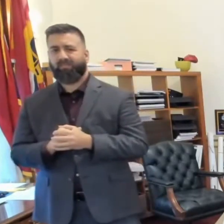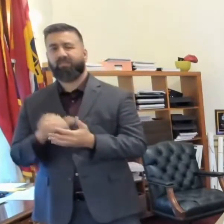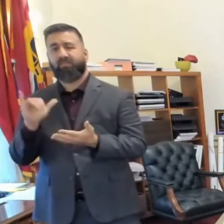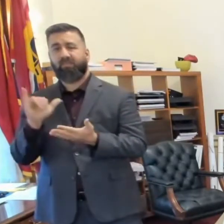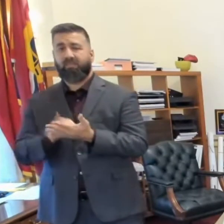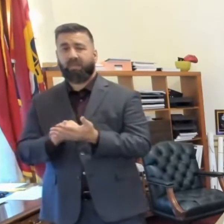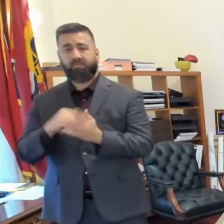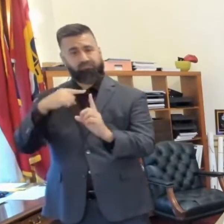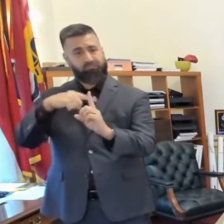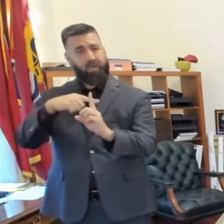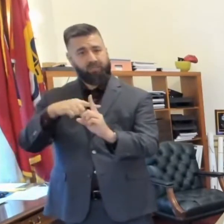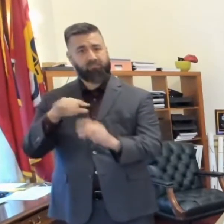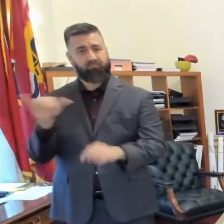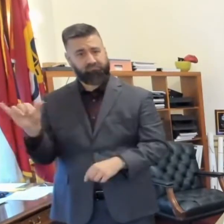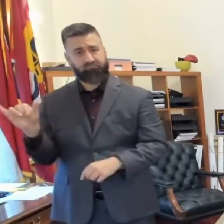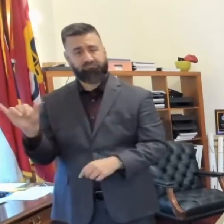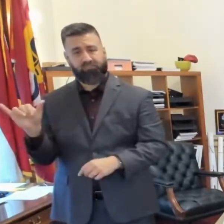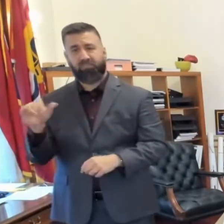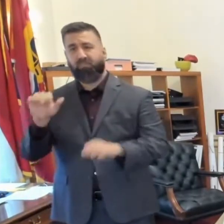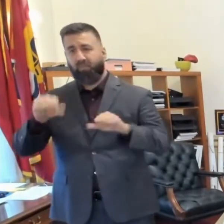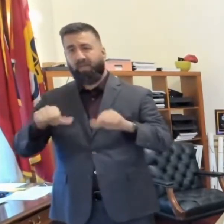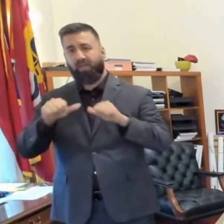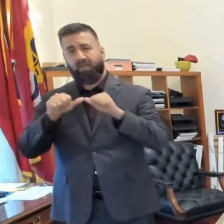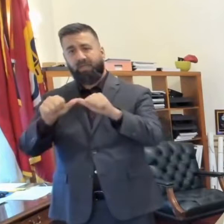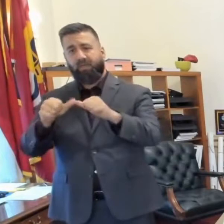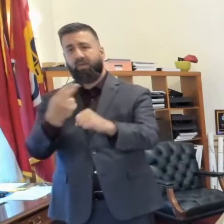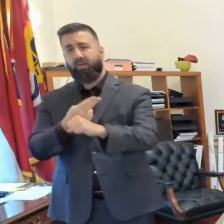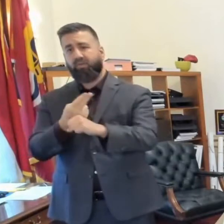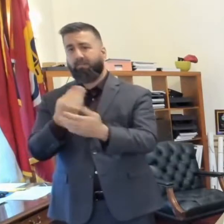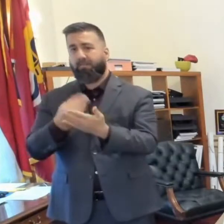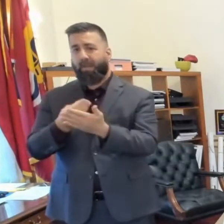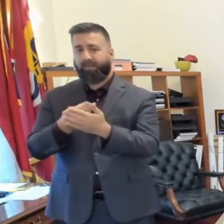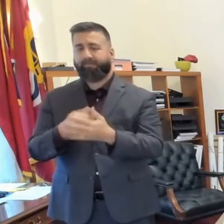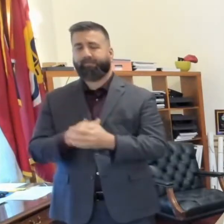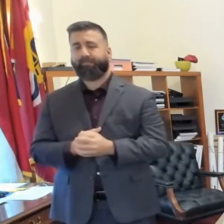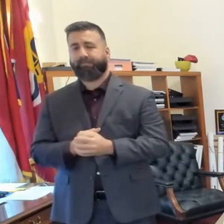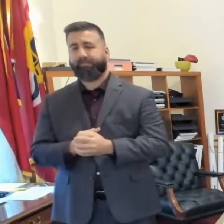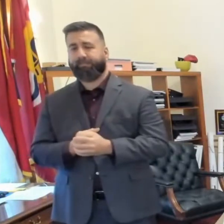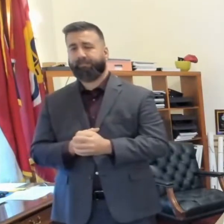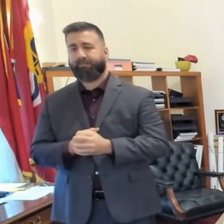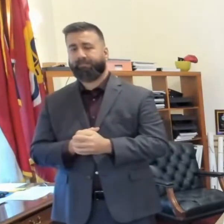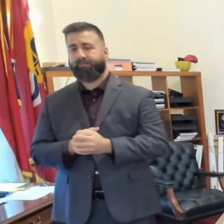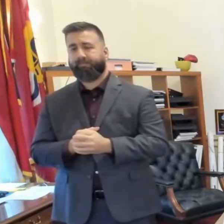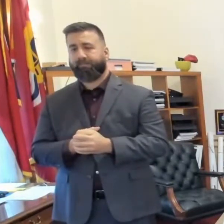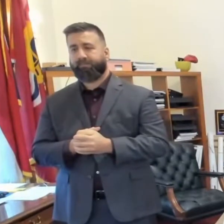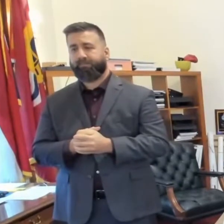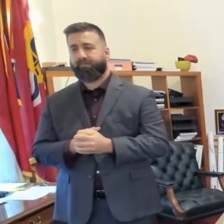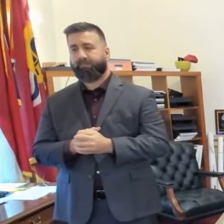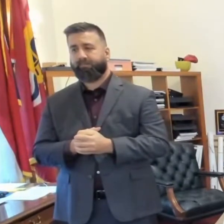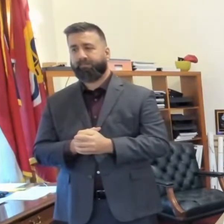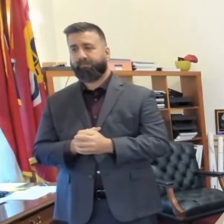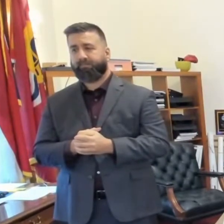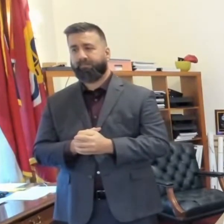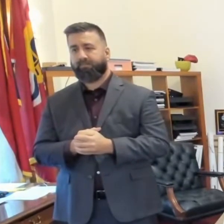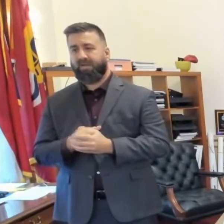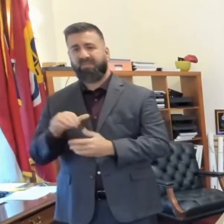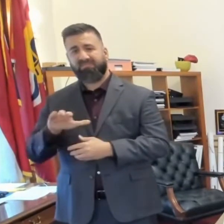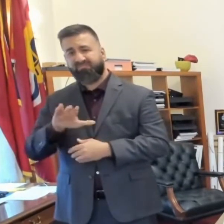a plus as well, that we can continue to use those funds. There have been about 2,000